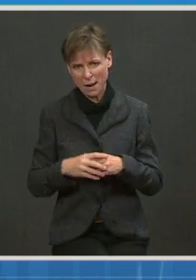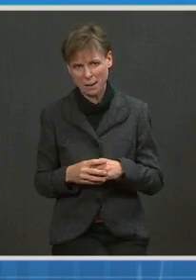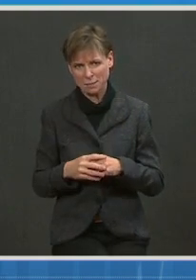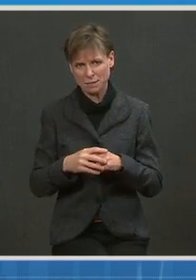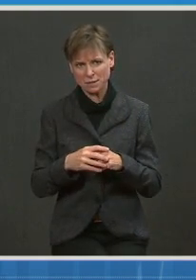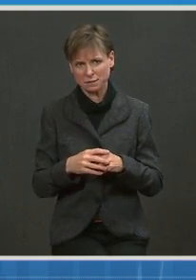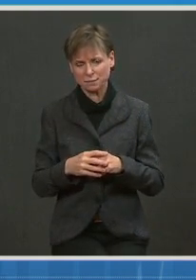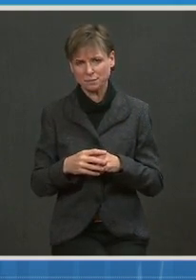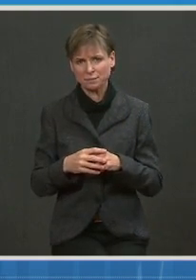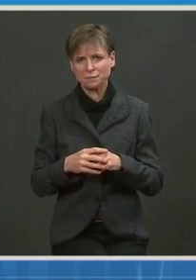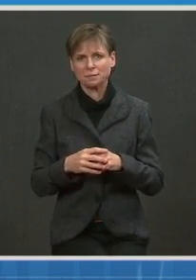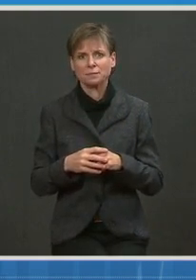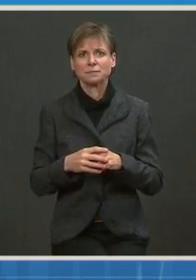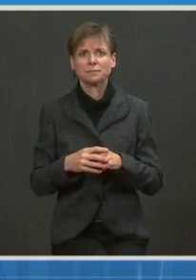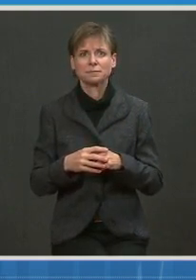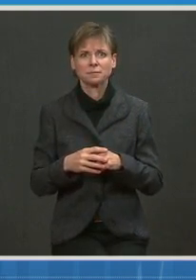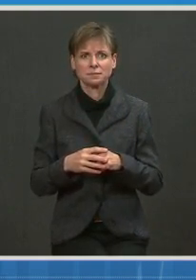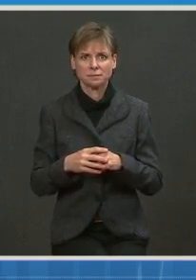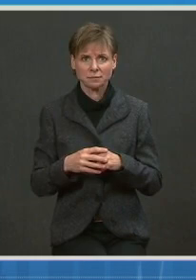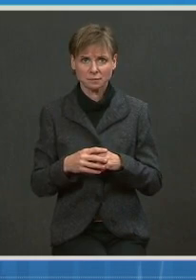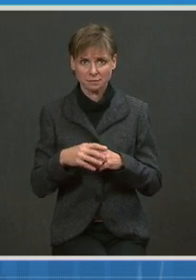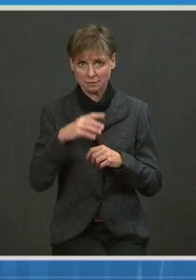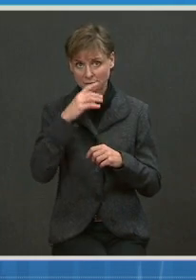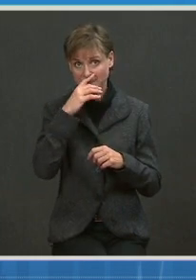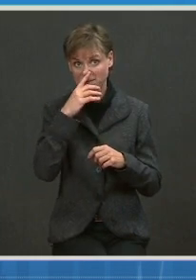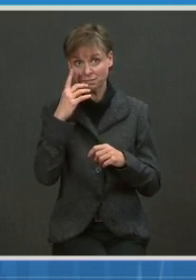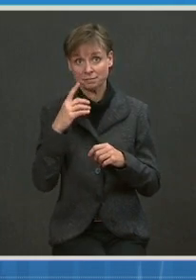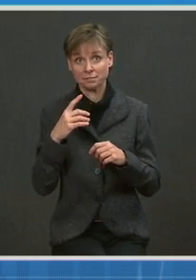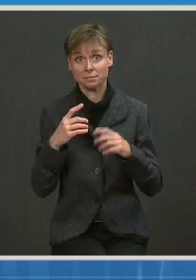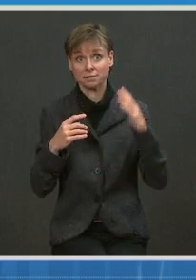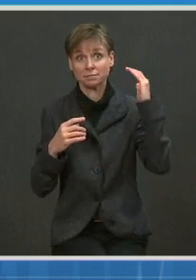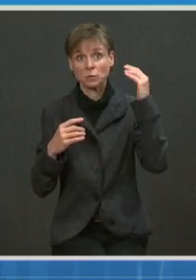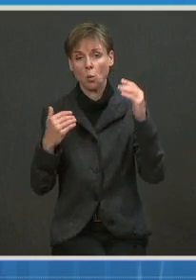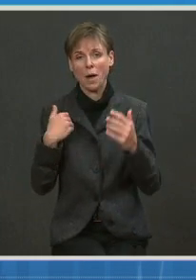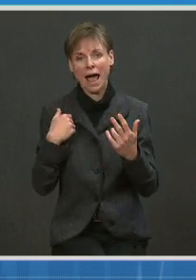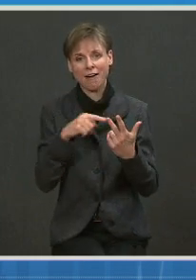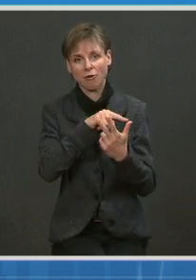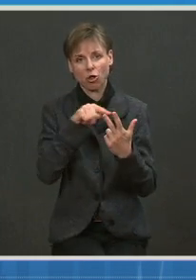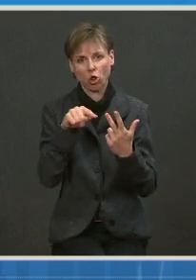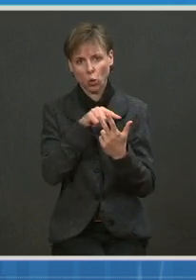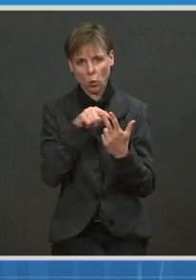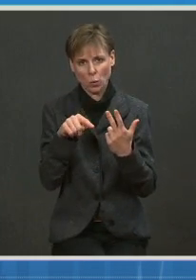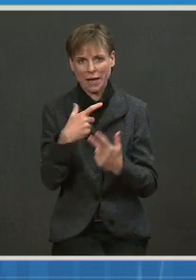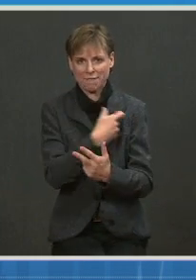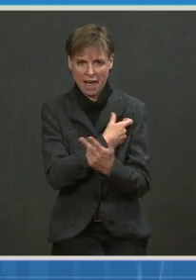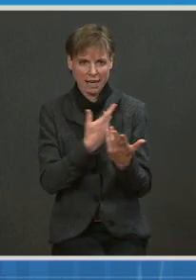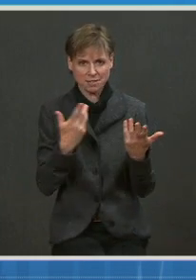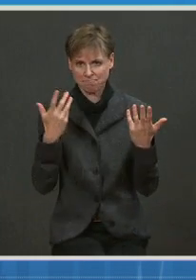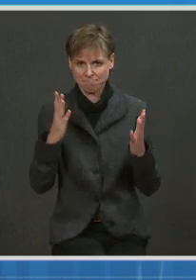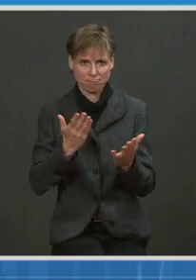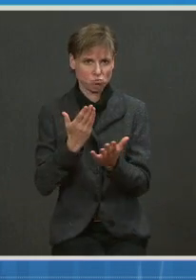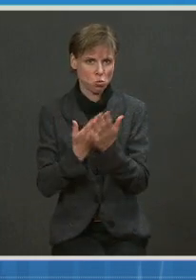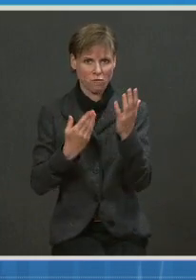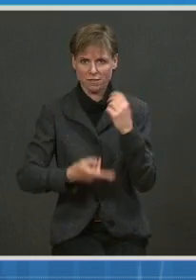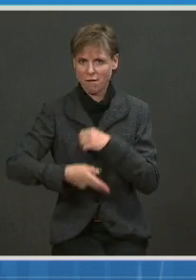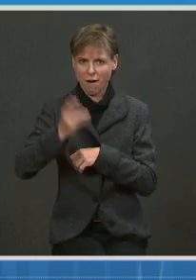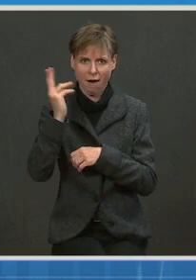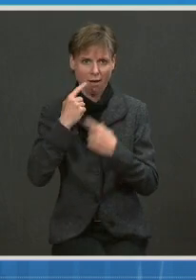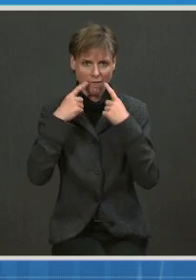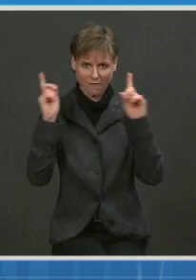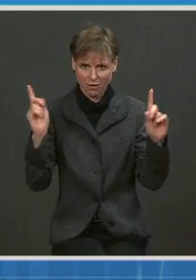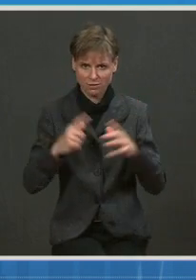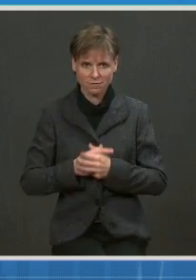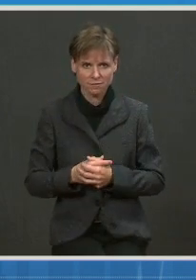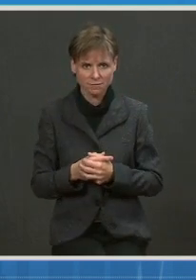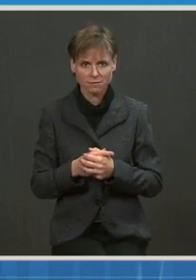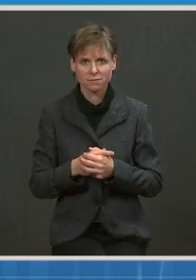briefings. Just to summarize, we have 3 vaccines that have been proven to be highly efficacious,